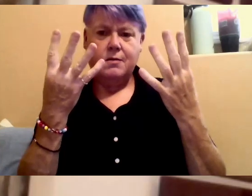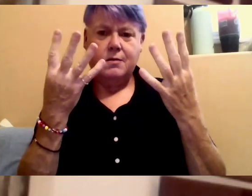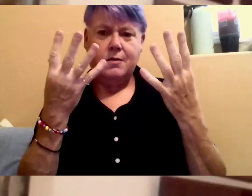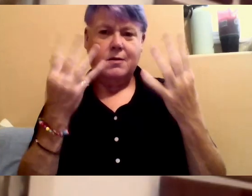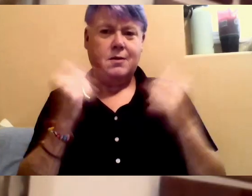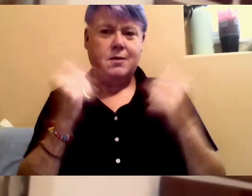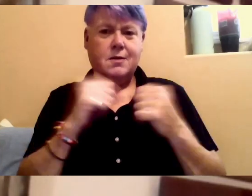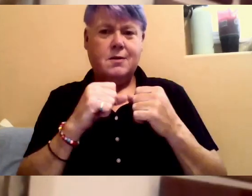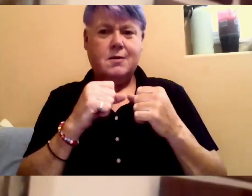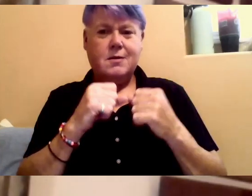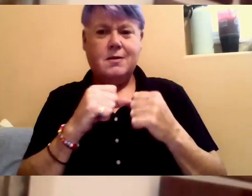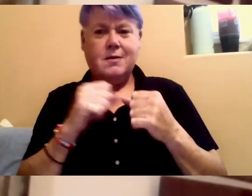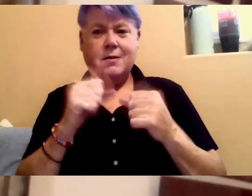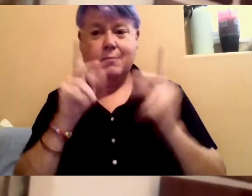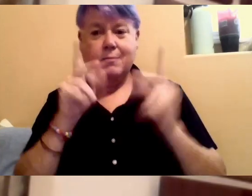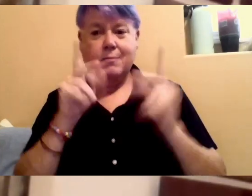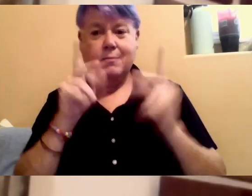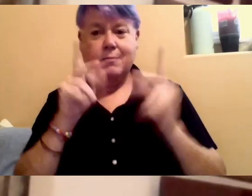donor.